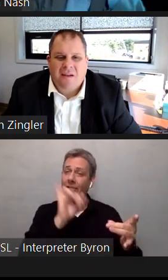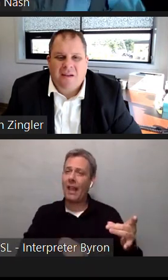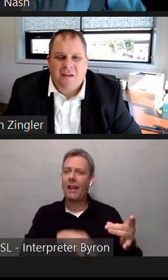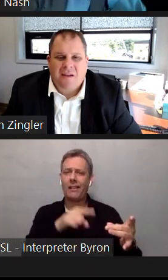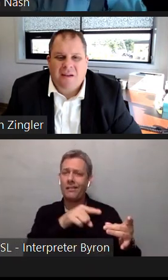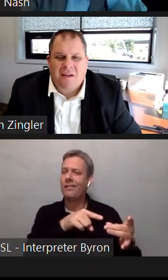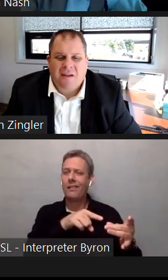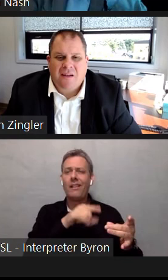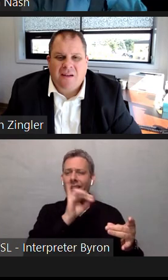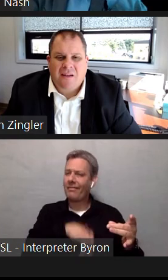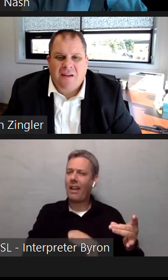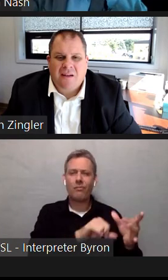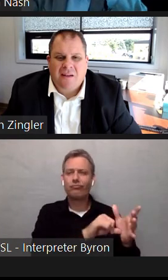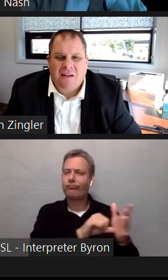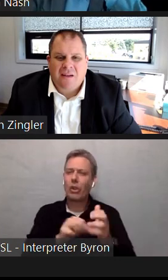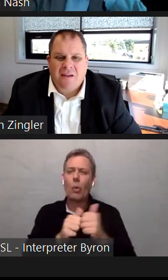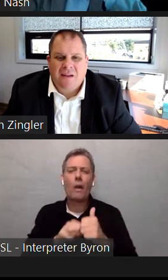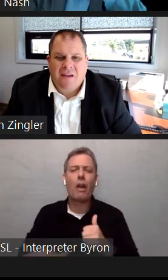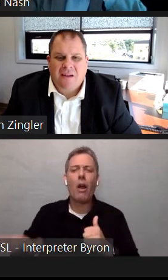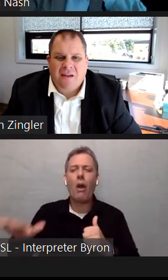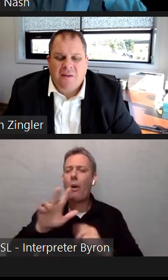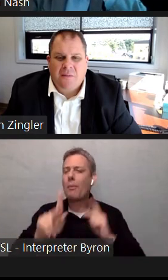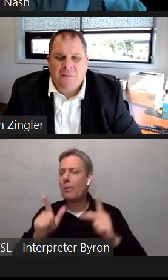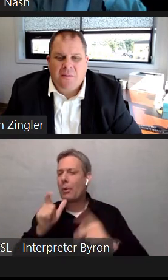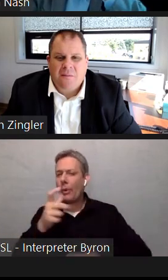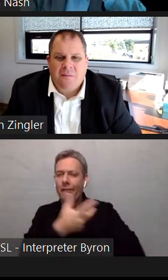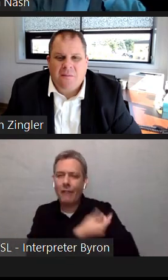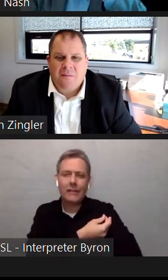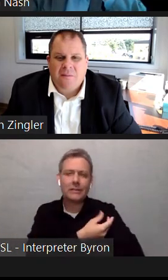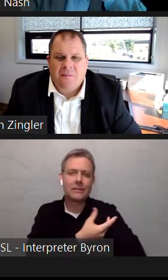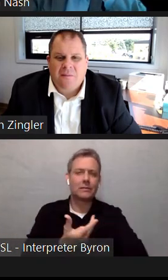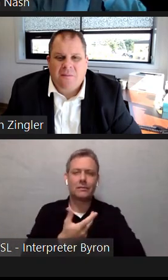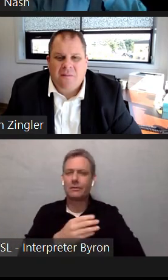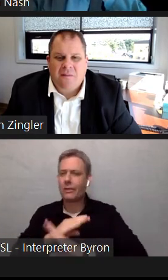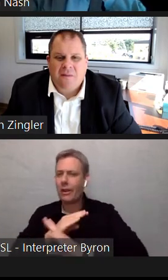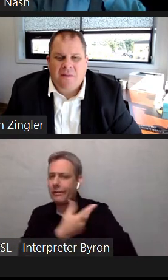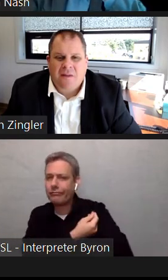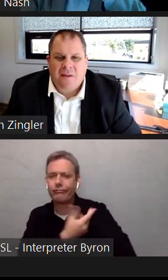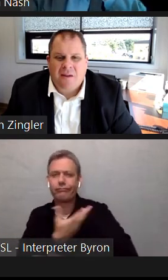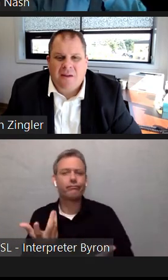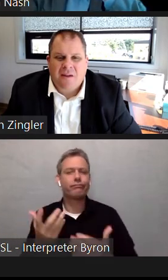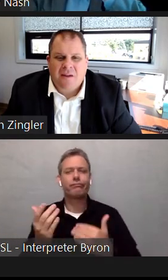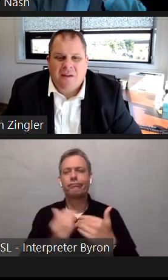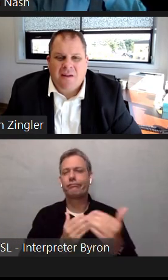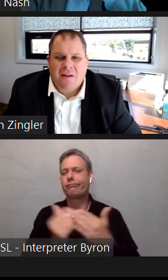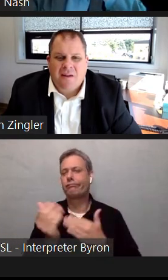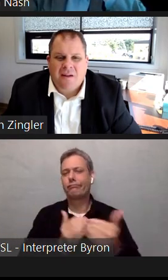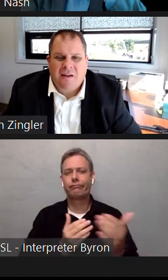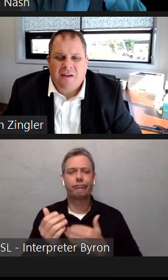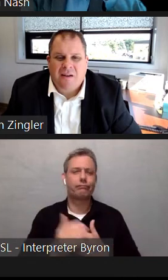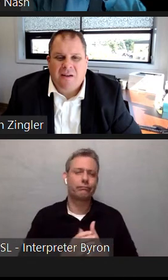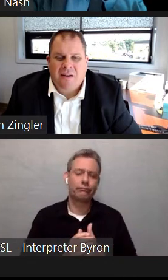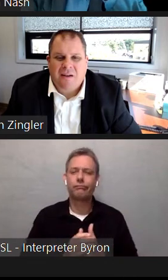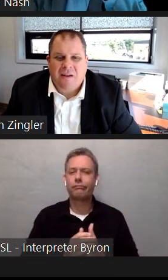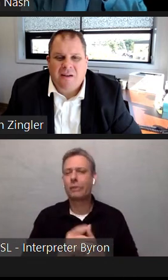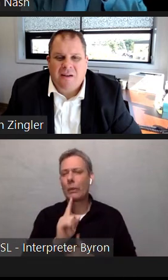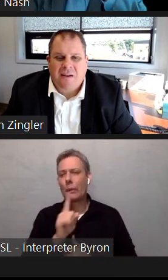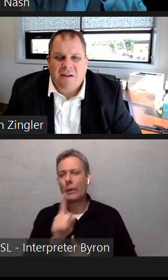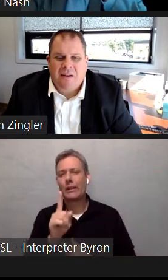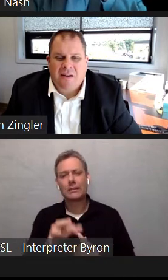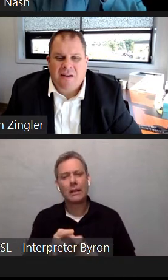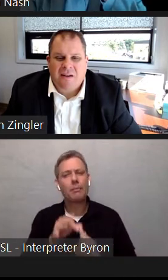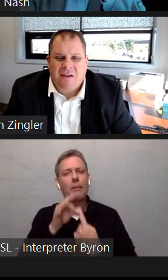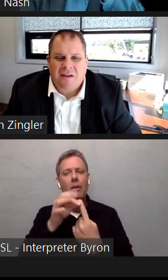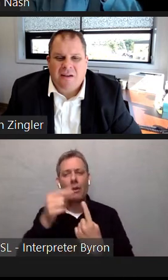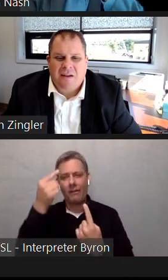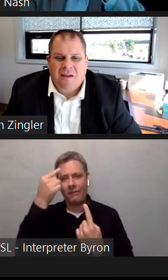to vaccinations as well. And that was one of the kind of breakthroughs that we came through here is especially for the